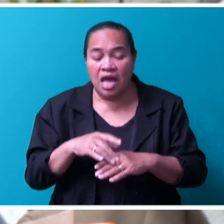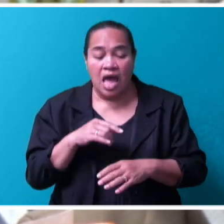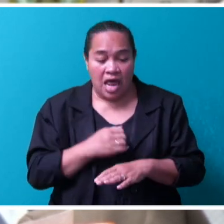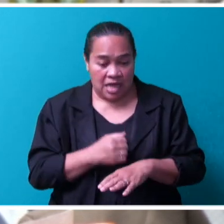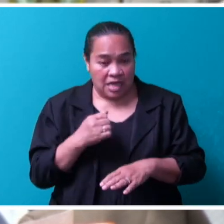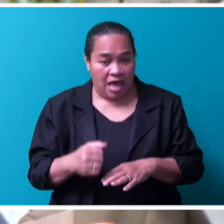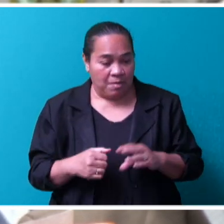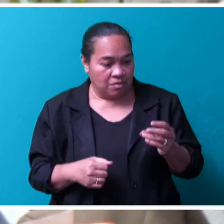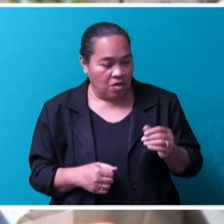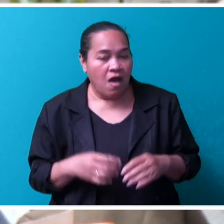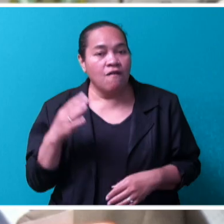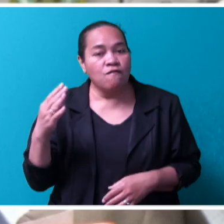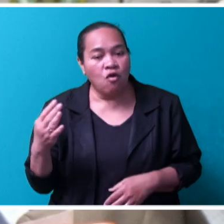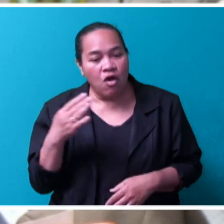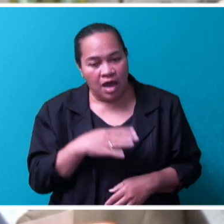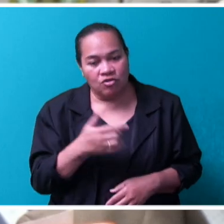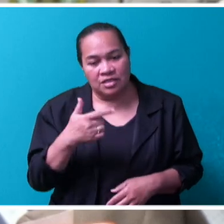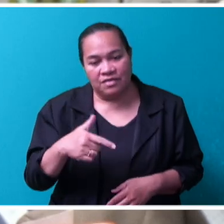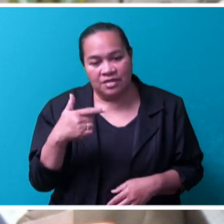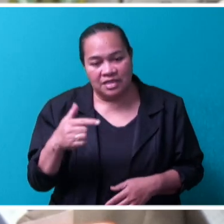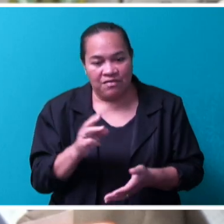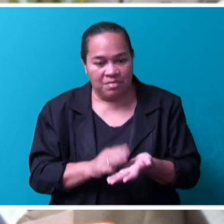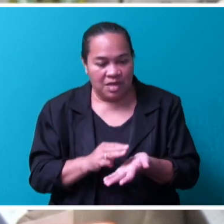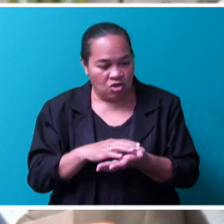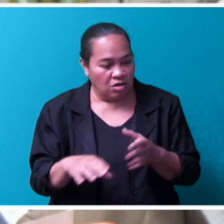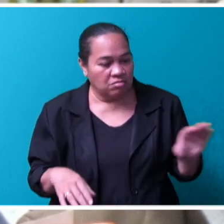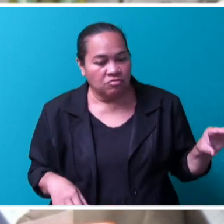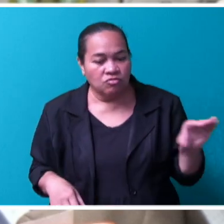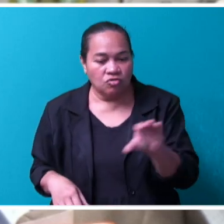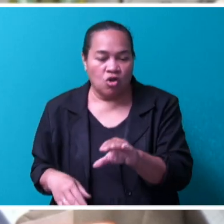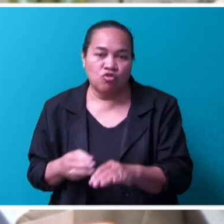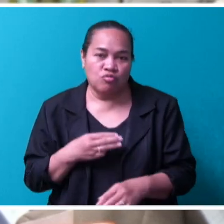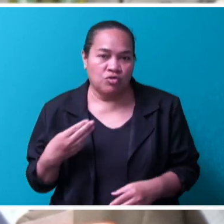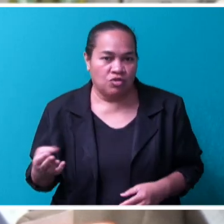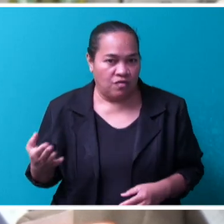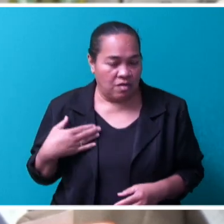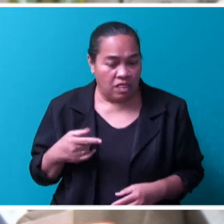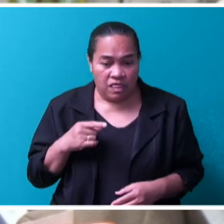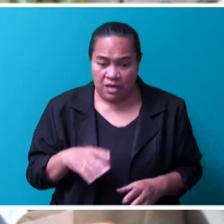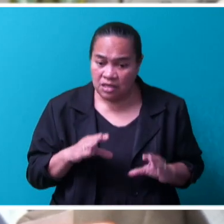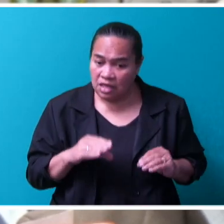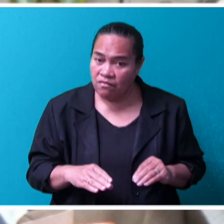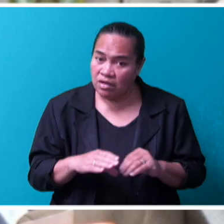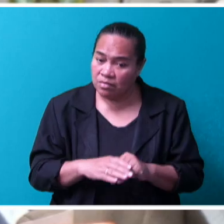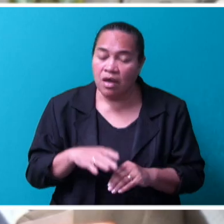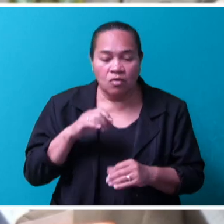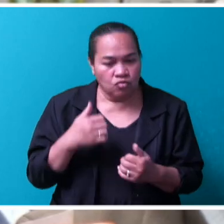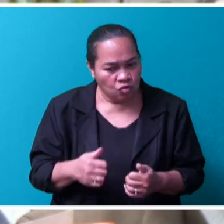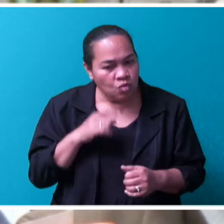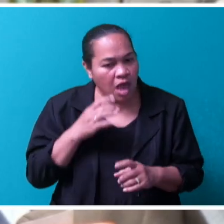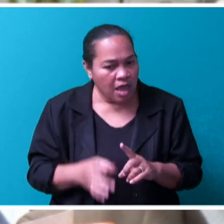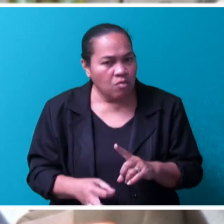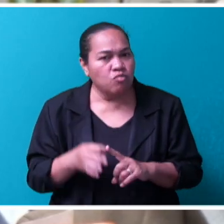allocated $477 million to the Ministry of Health. This investment will improve access